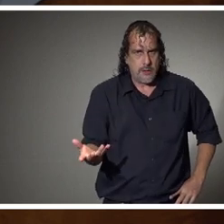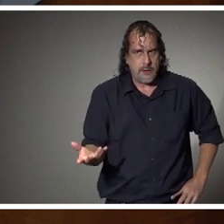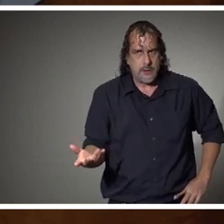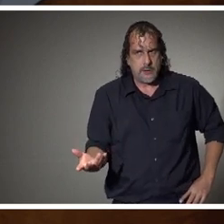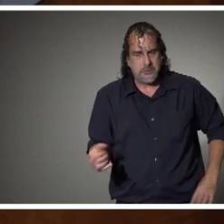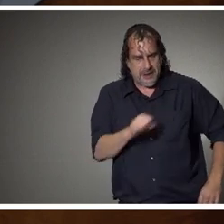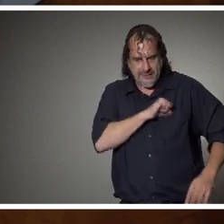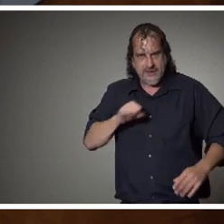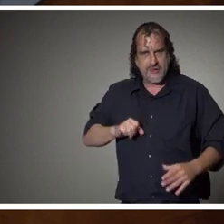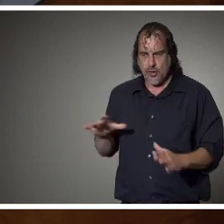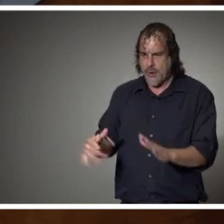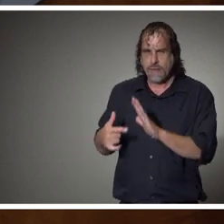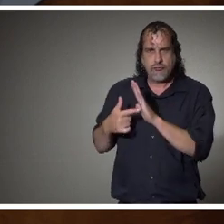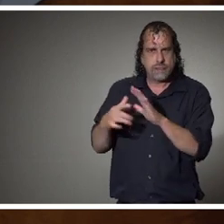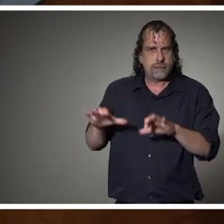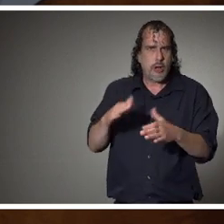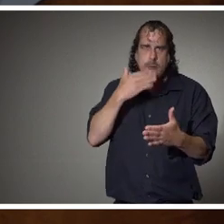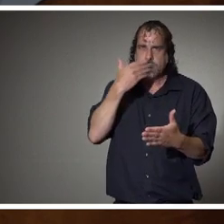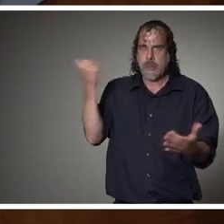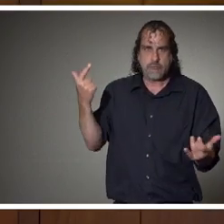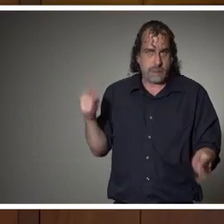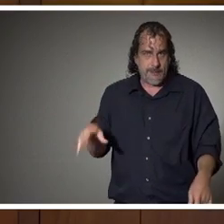have certainly played a major role in that.